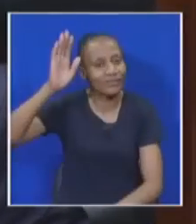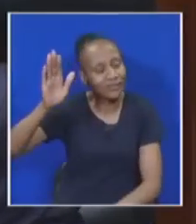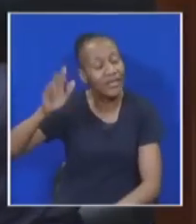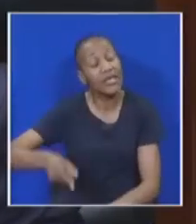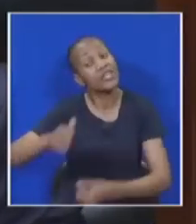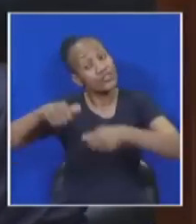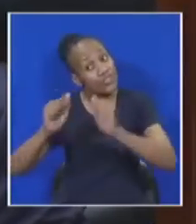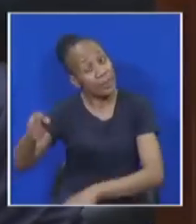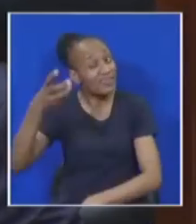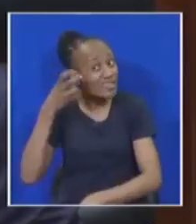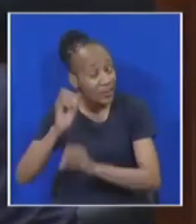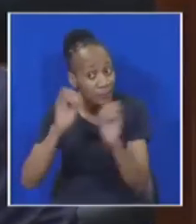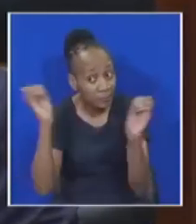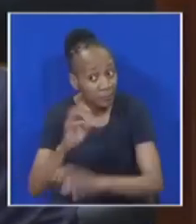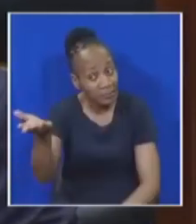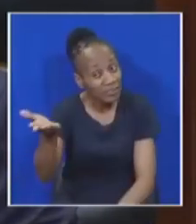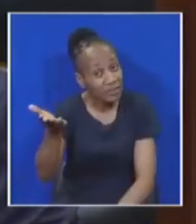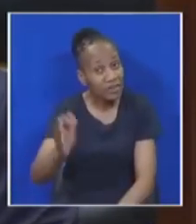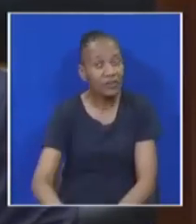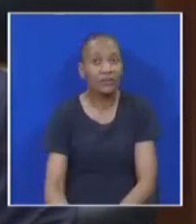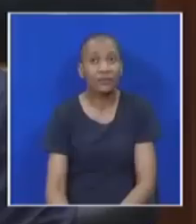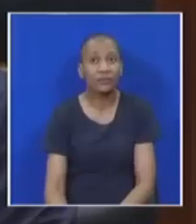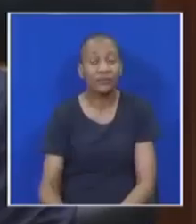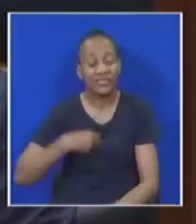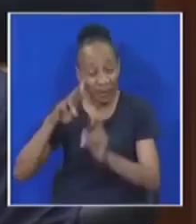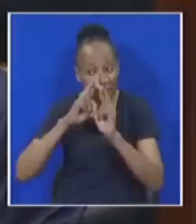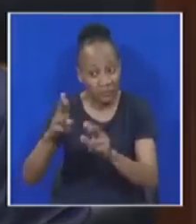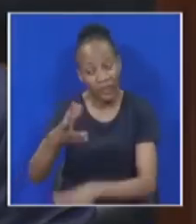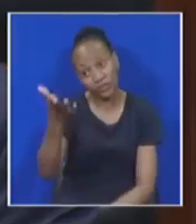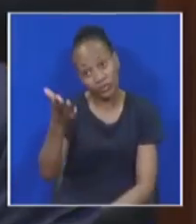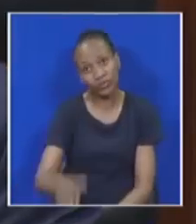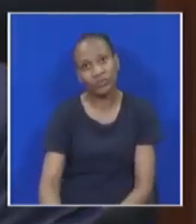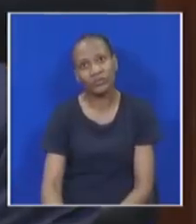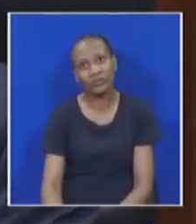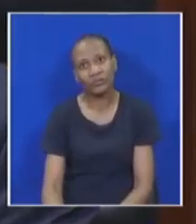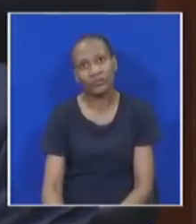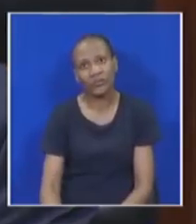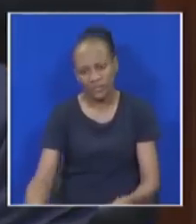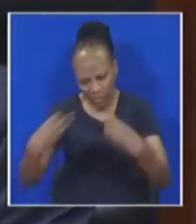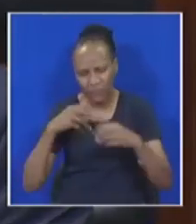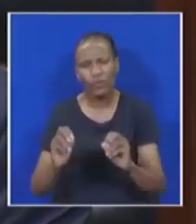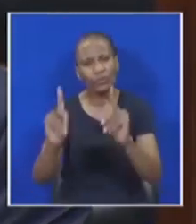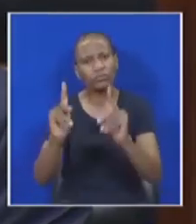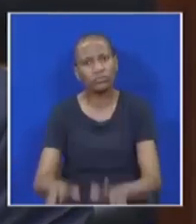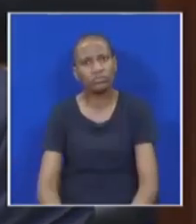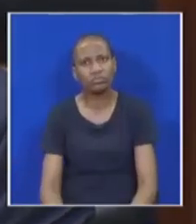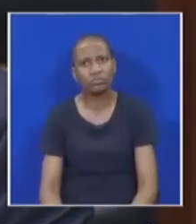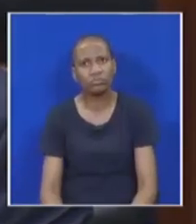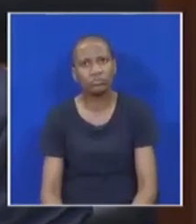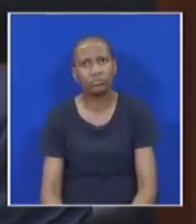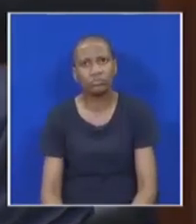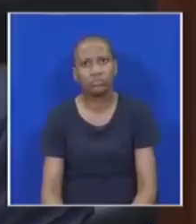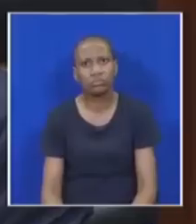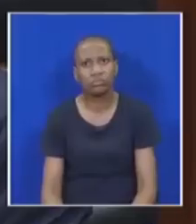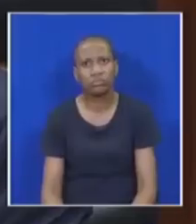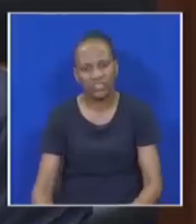before. No. Honourable Member, no, don't do that. Why you going to come? Don't do that. Take your seat. Why you have no right. Come? No.